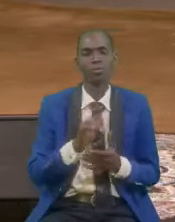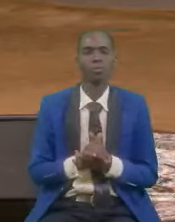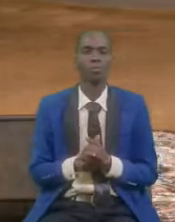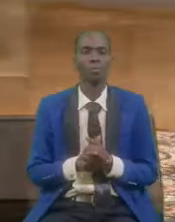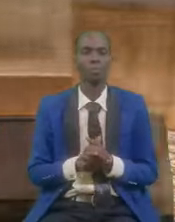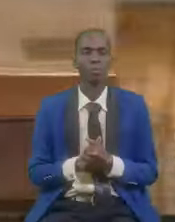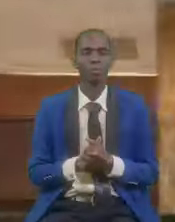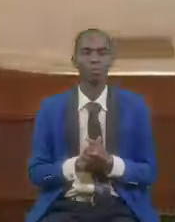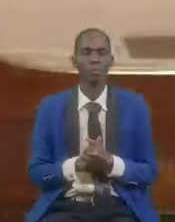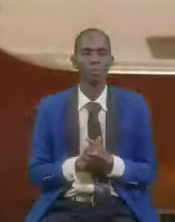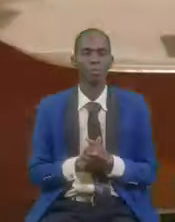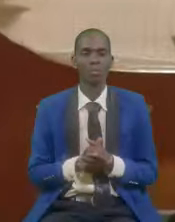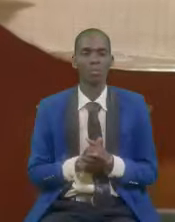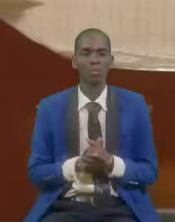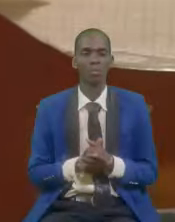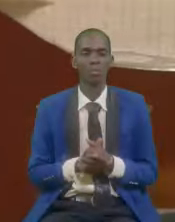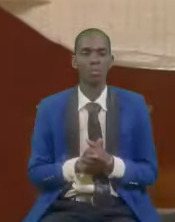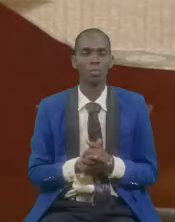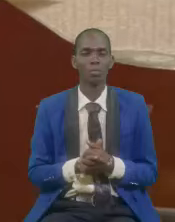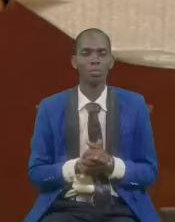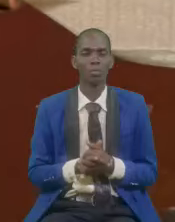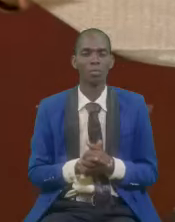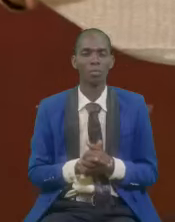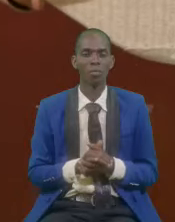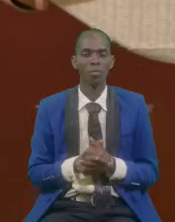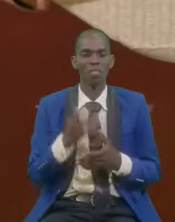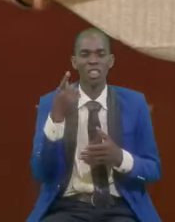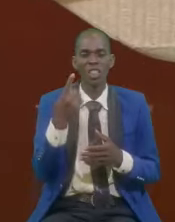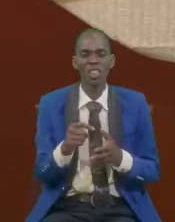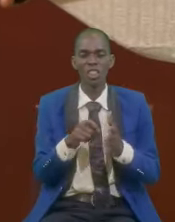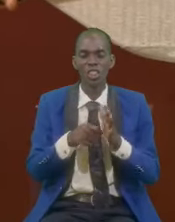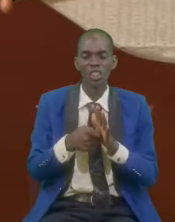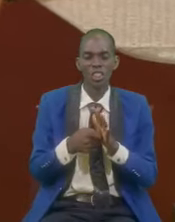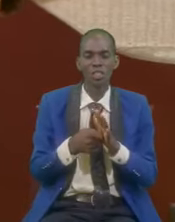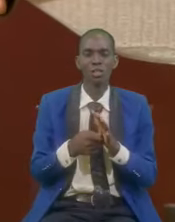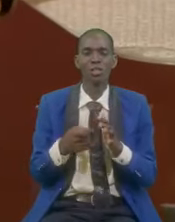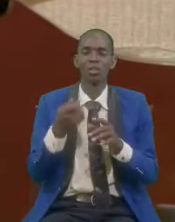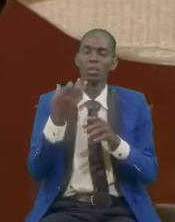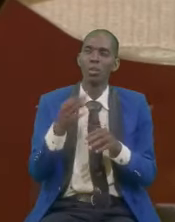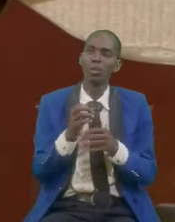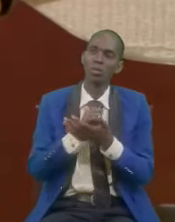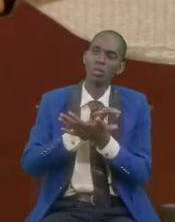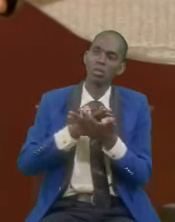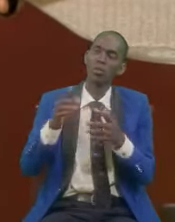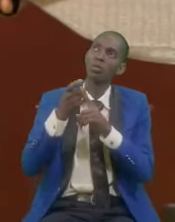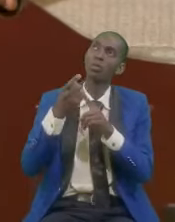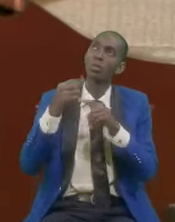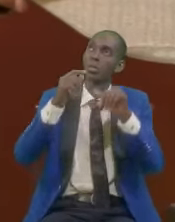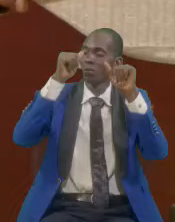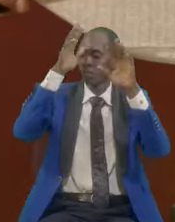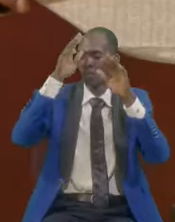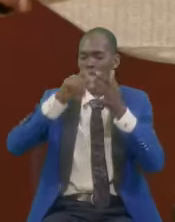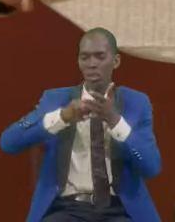of salvation is from the Father. The gift of sanctification from the Father, and the gifts of